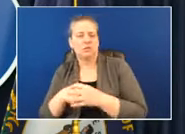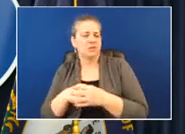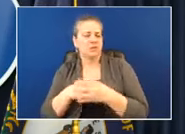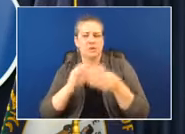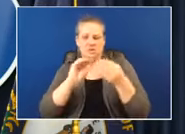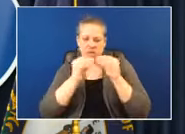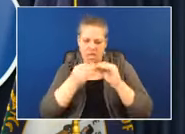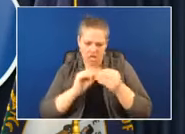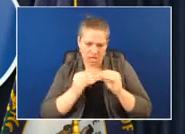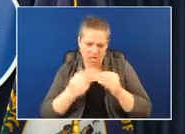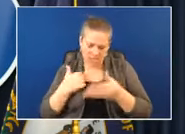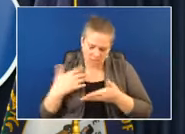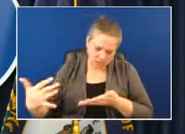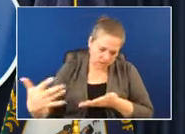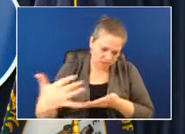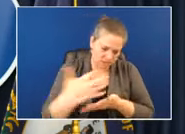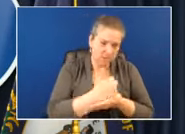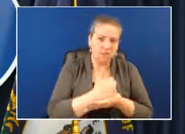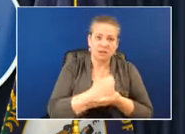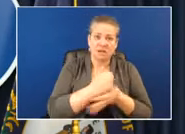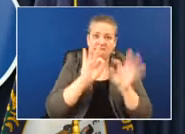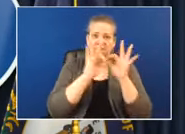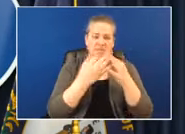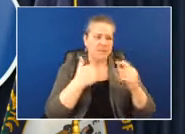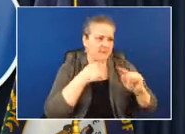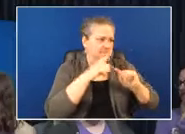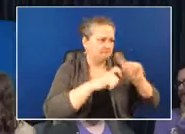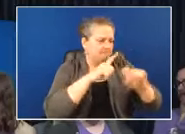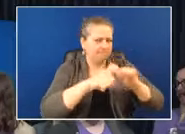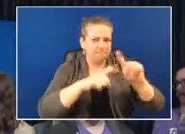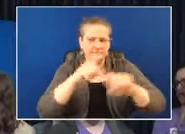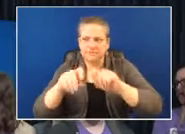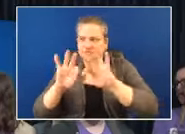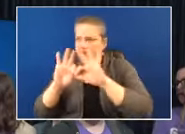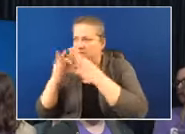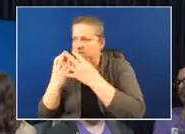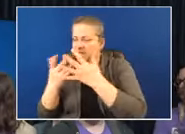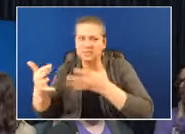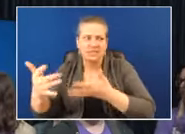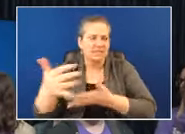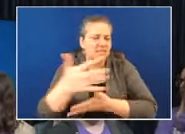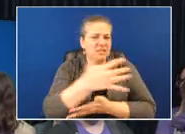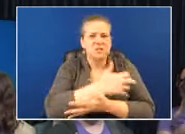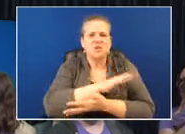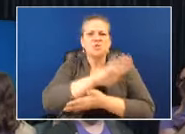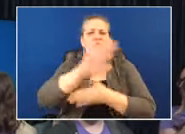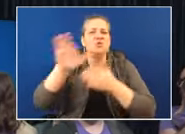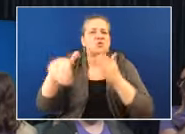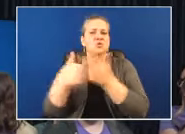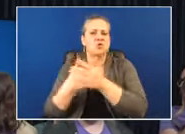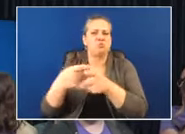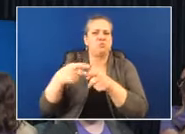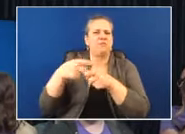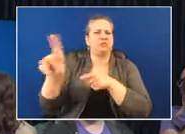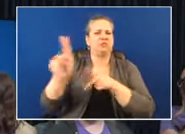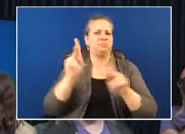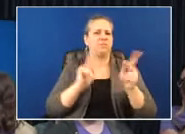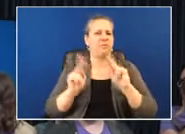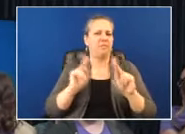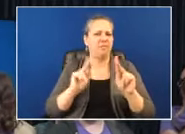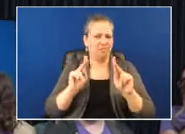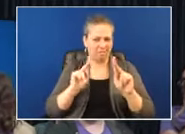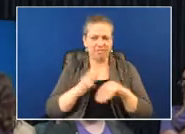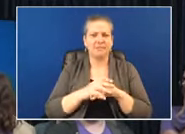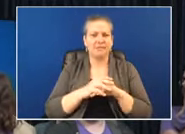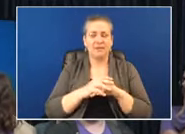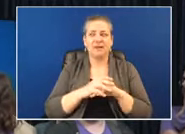gathered families, and we've rallied all the professionals. We've pled our case before the